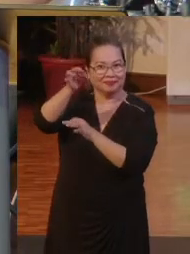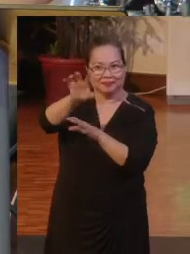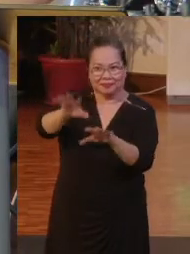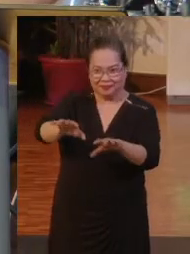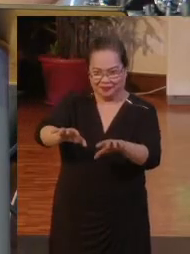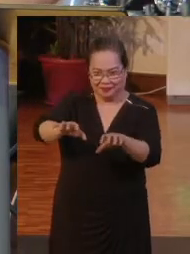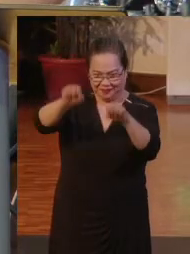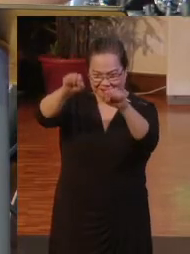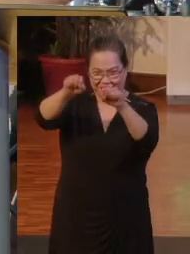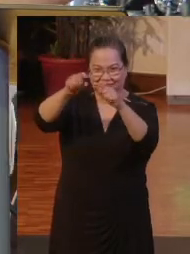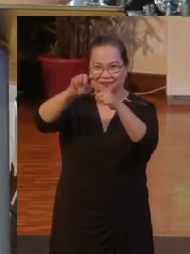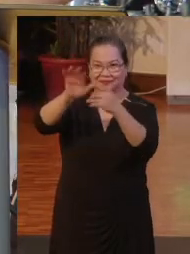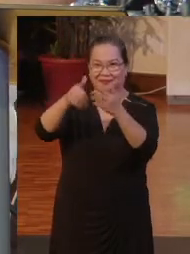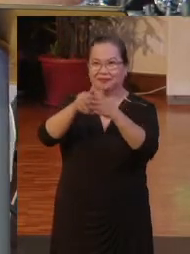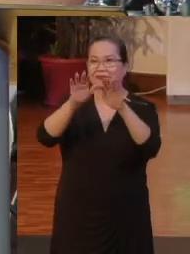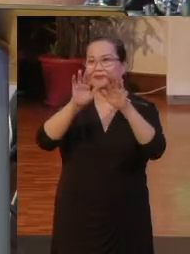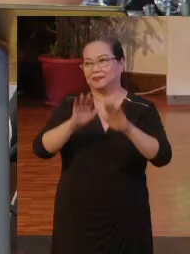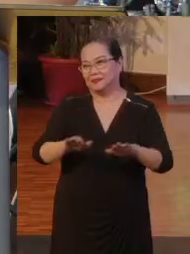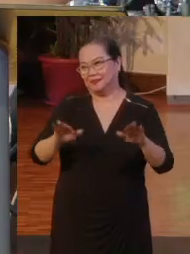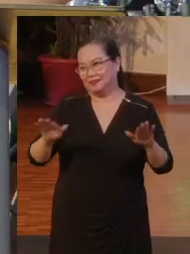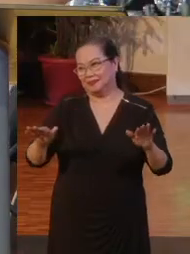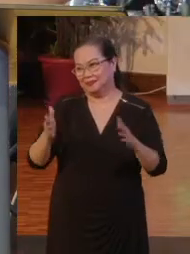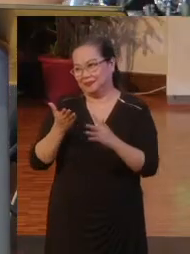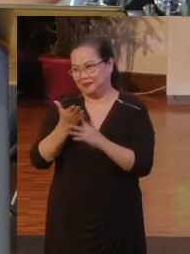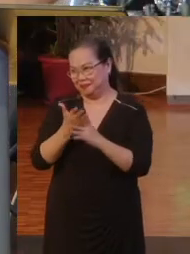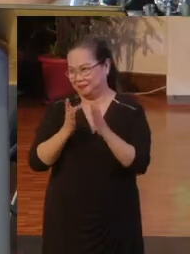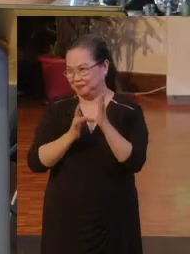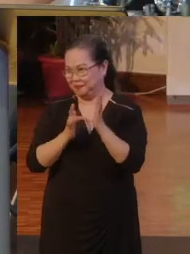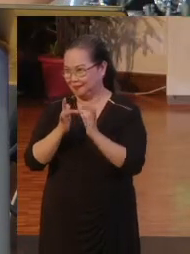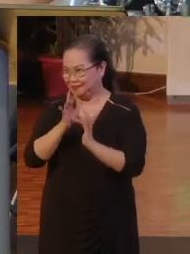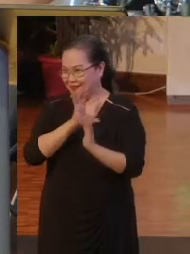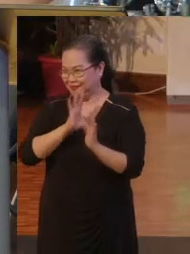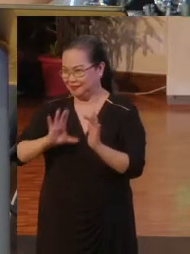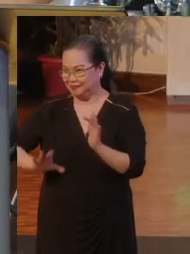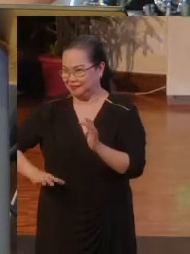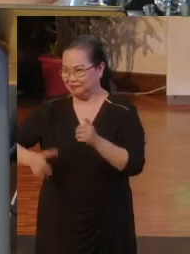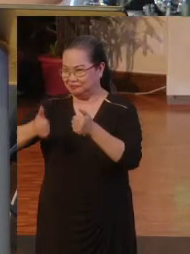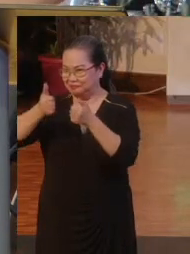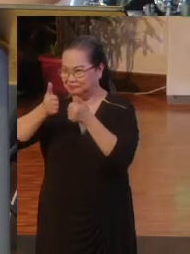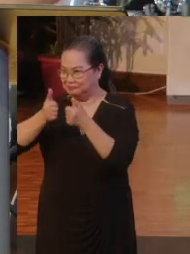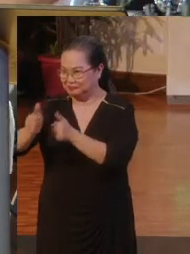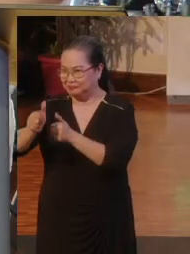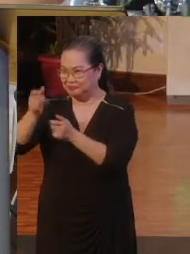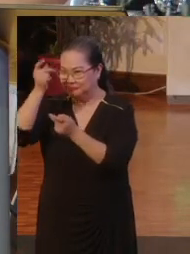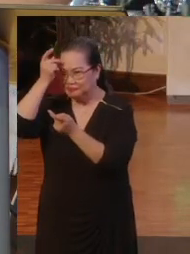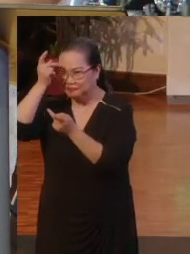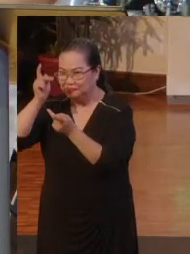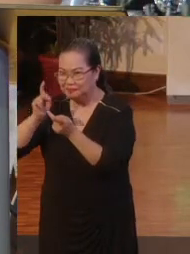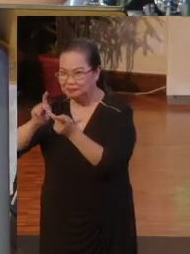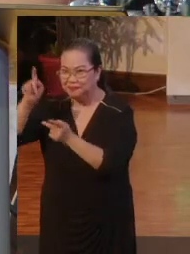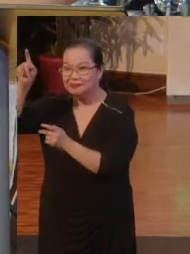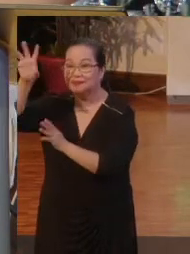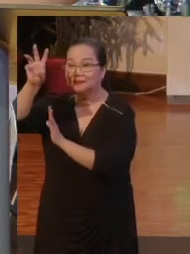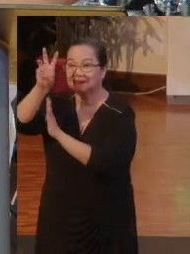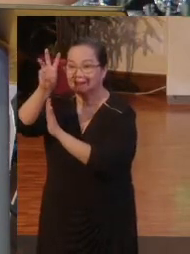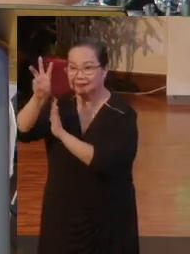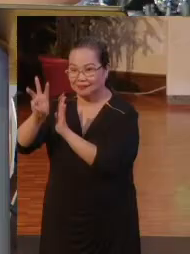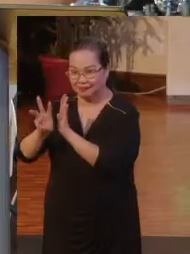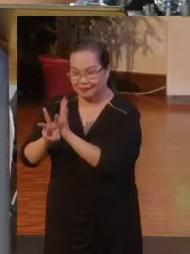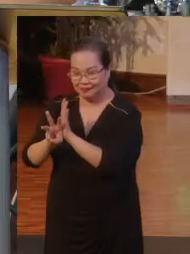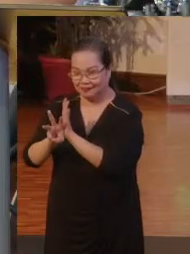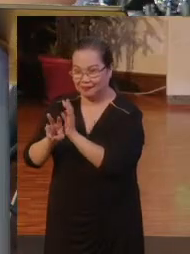adoption to Himself as sons through Jesus Christ, according to the purpose of His will, to